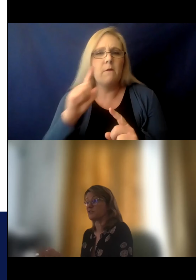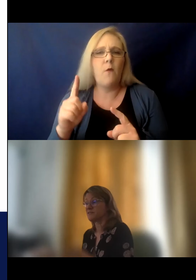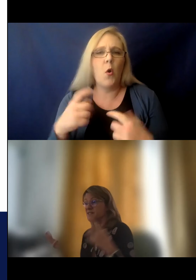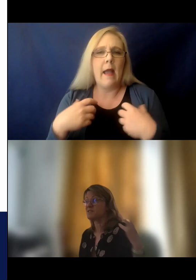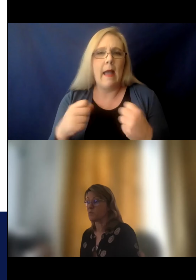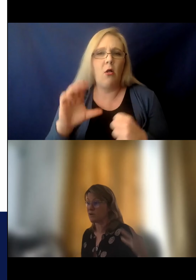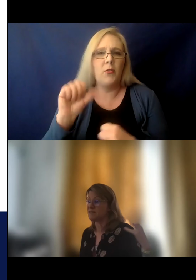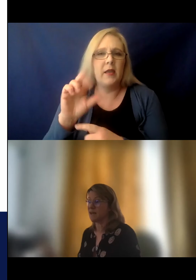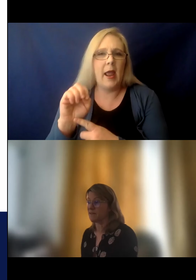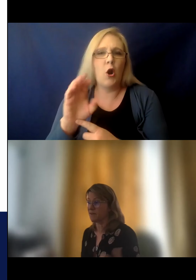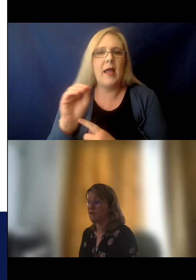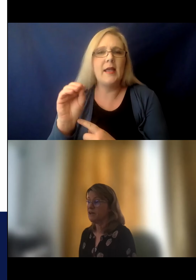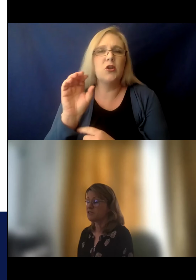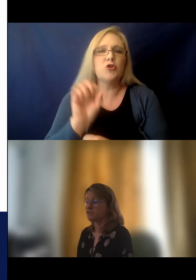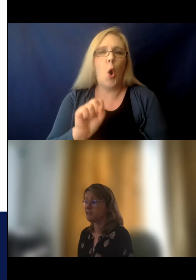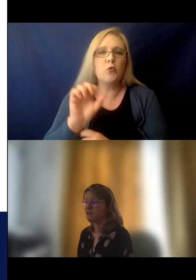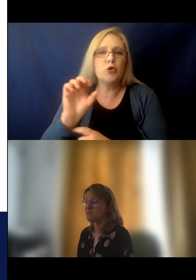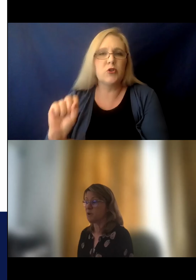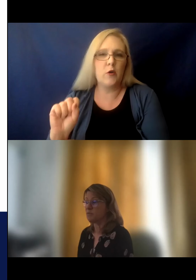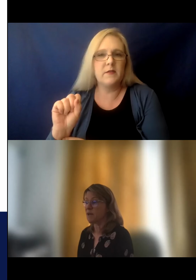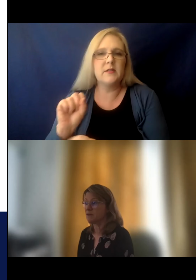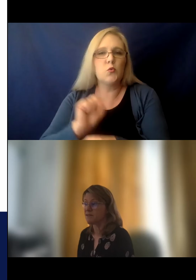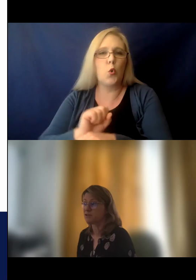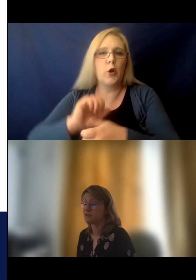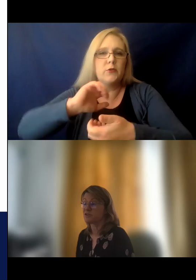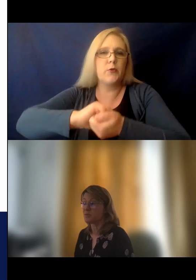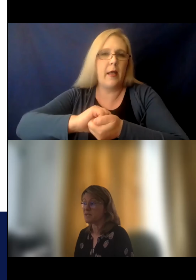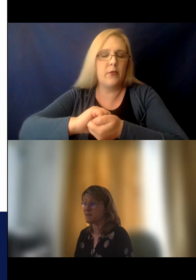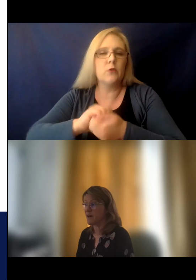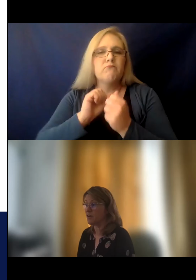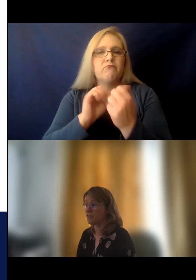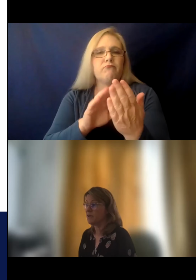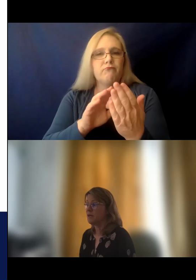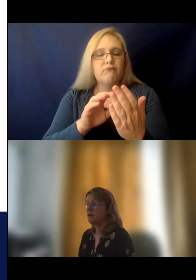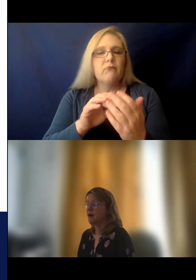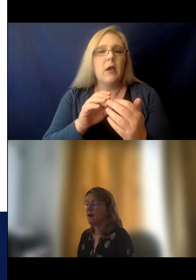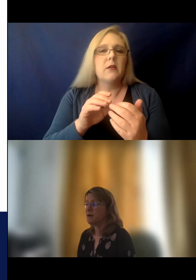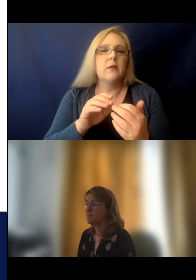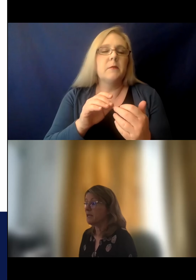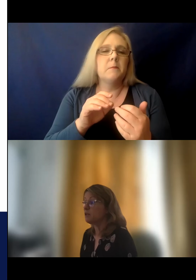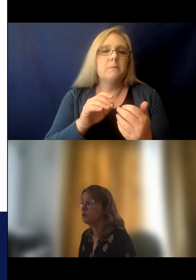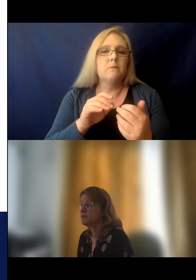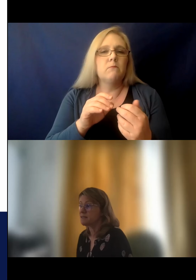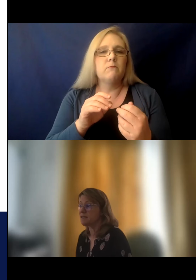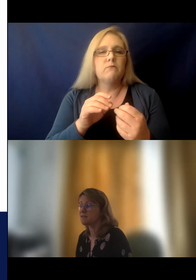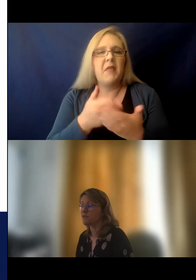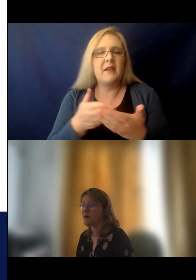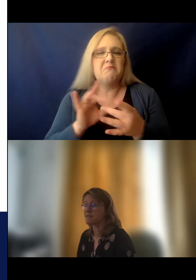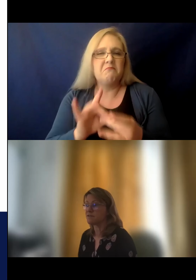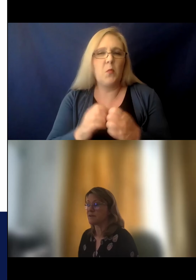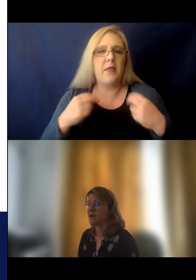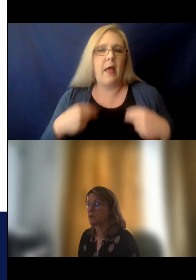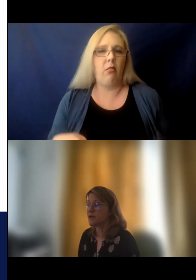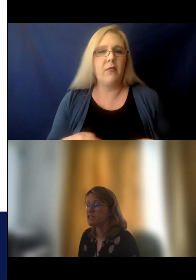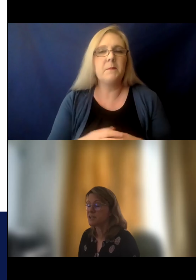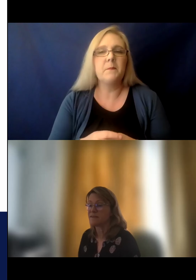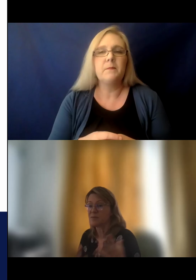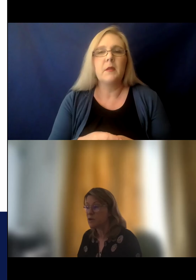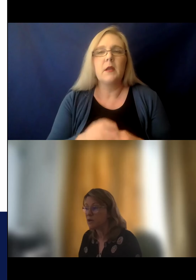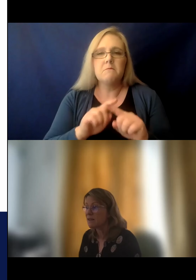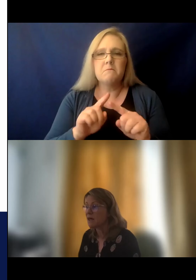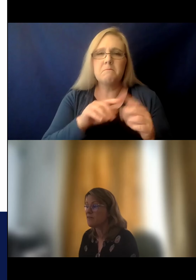social services to work together to address both medical and social determinants of health, including studies of cross-sector